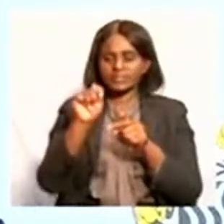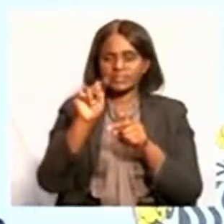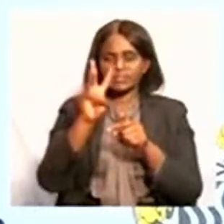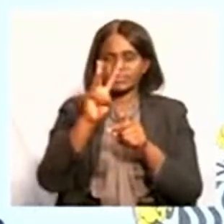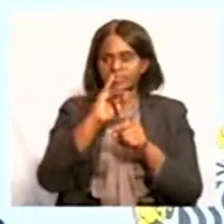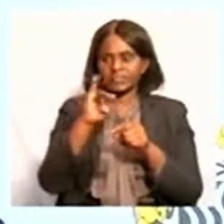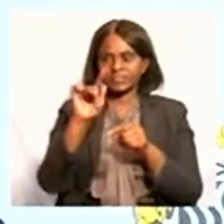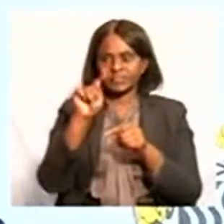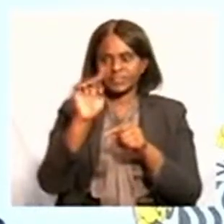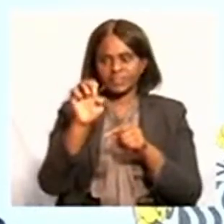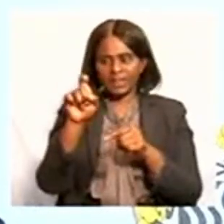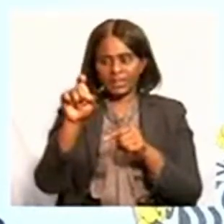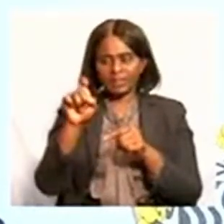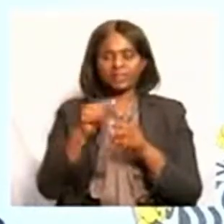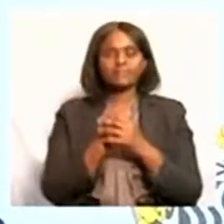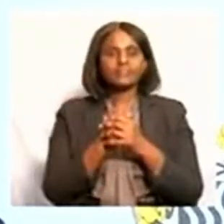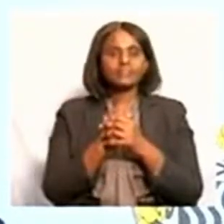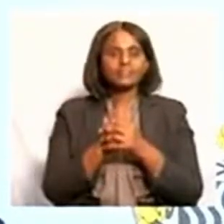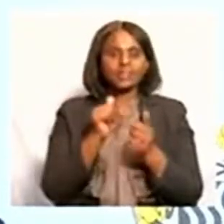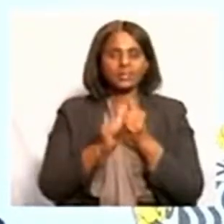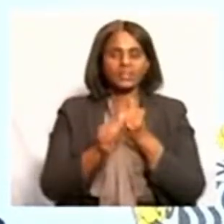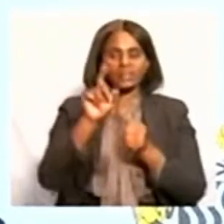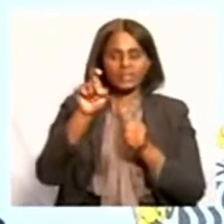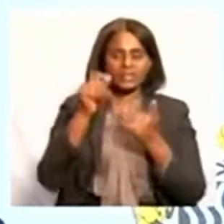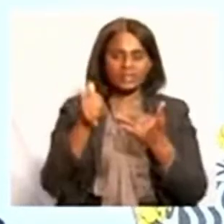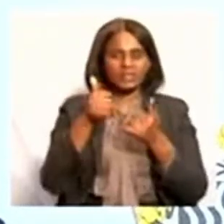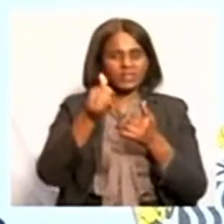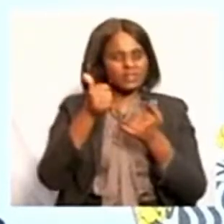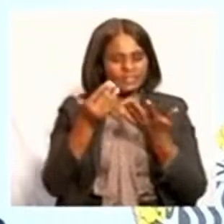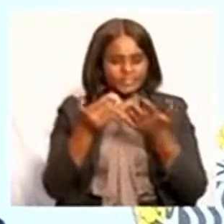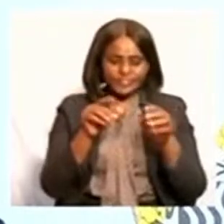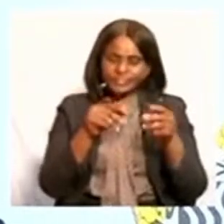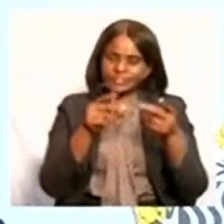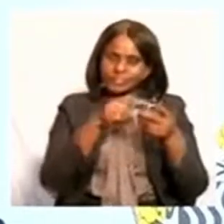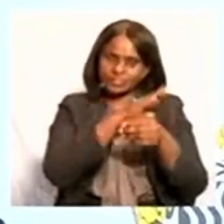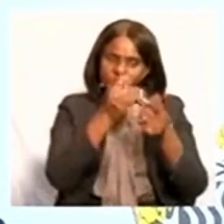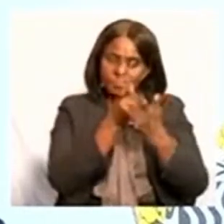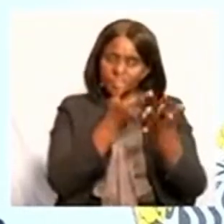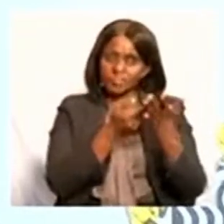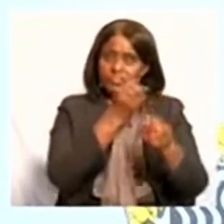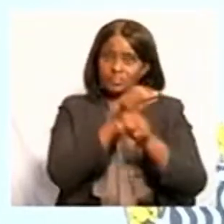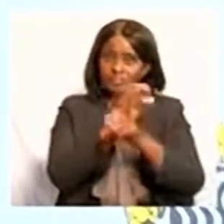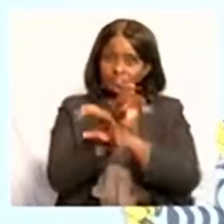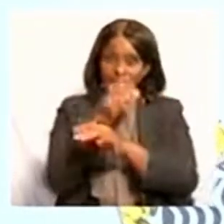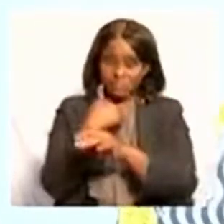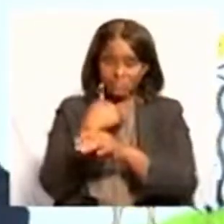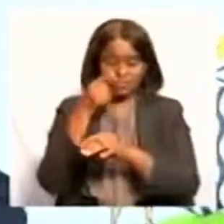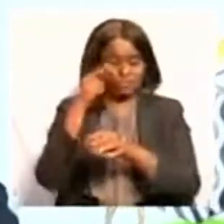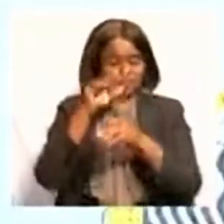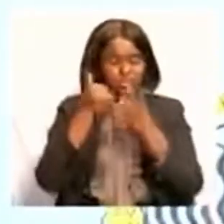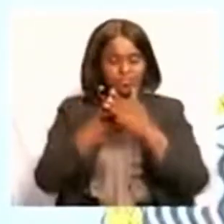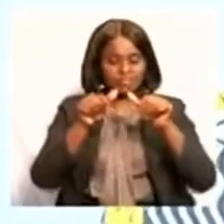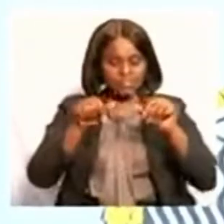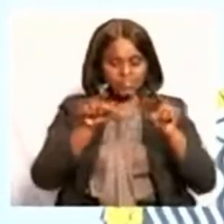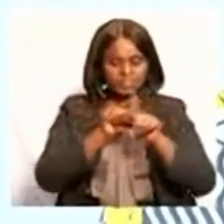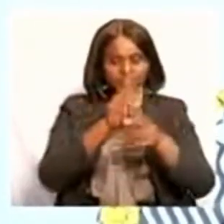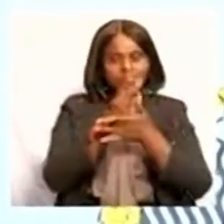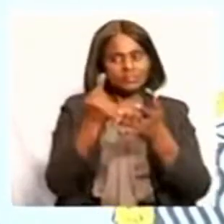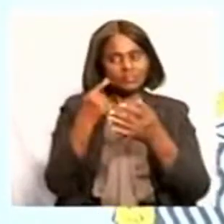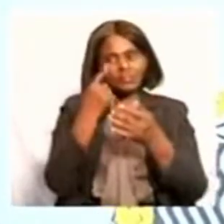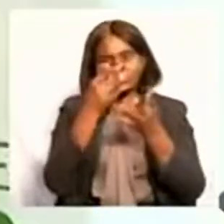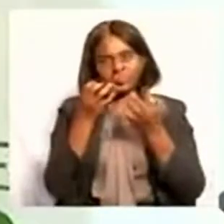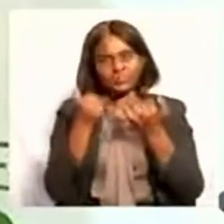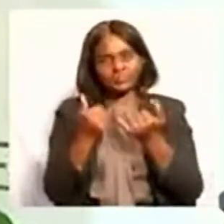So you are which is X now. So are these platforms available for inquiries or someone wanting